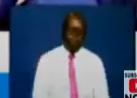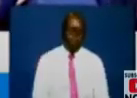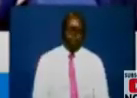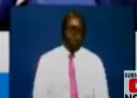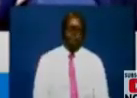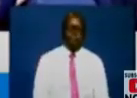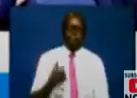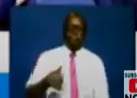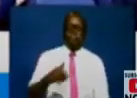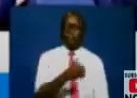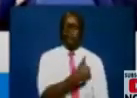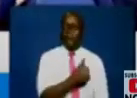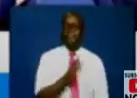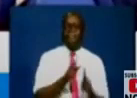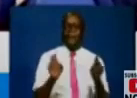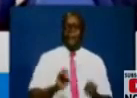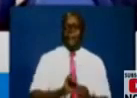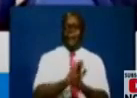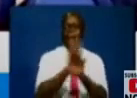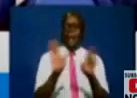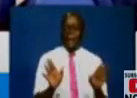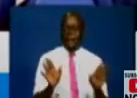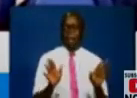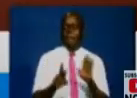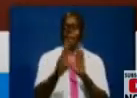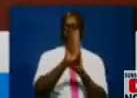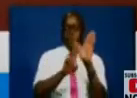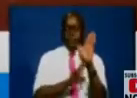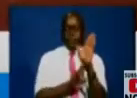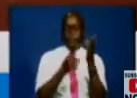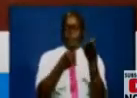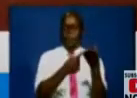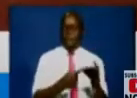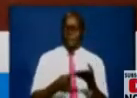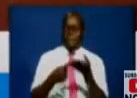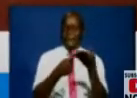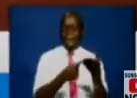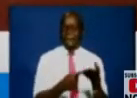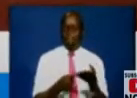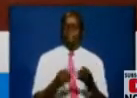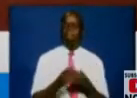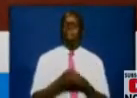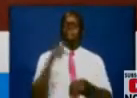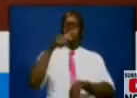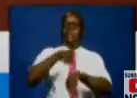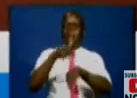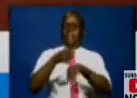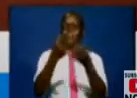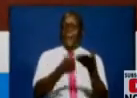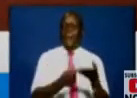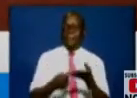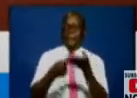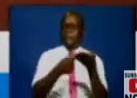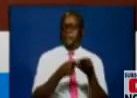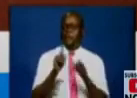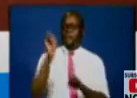we have very clear rules of debate. When you're debating, you